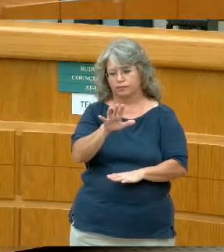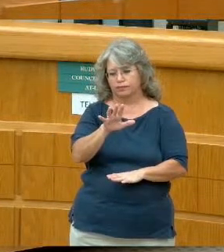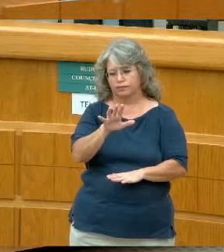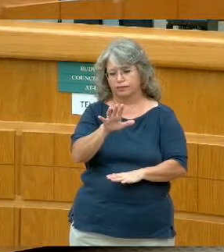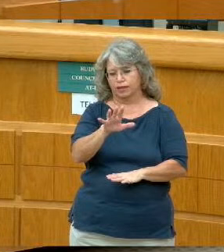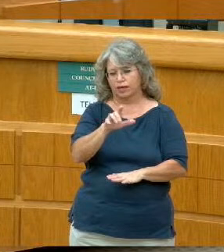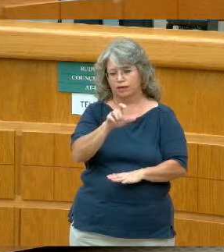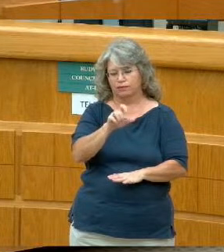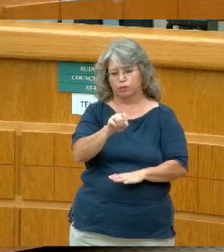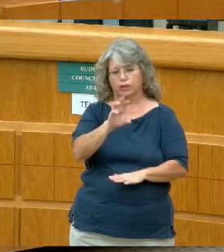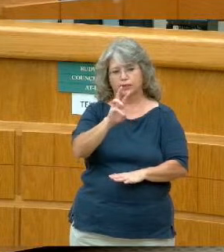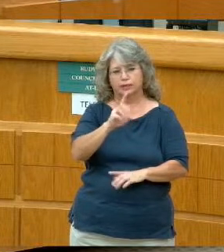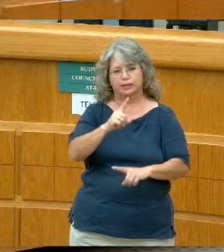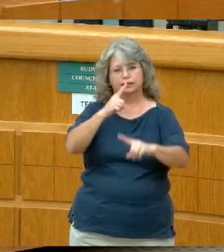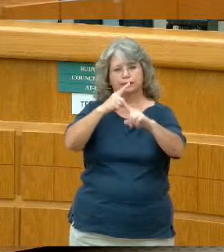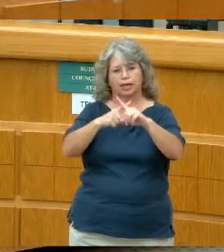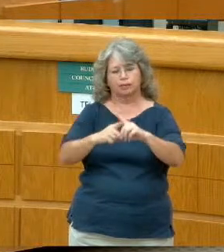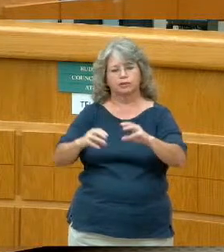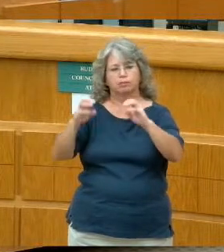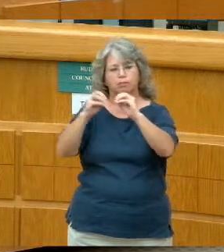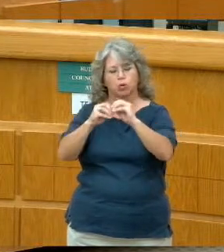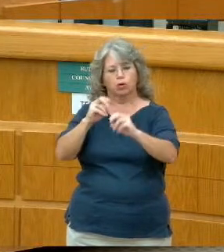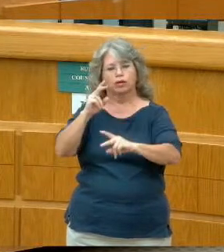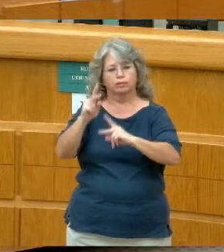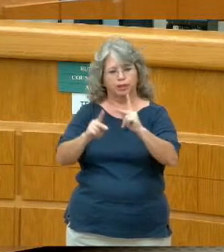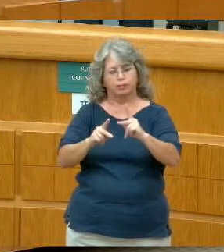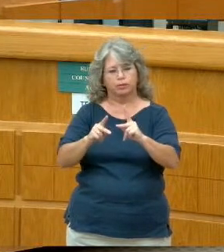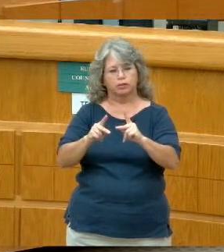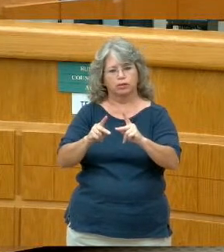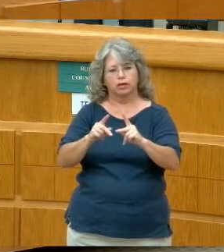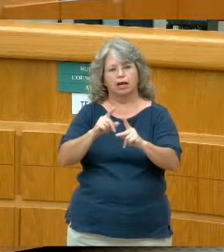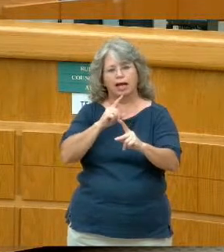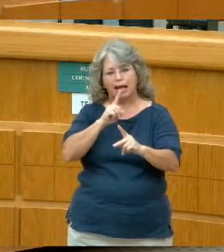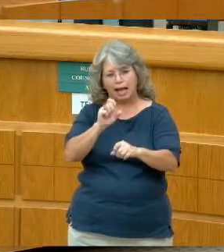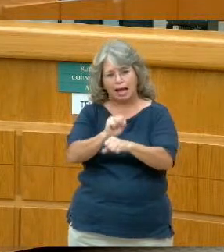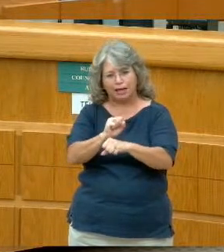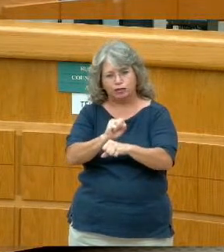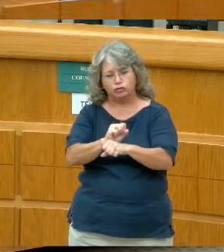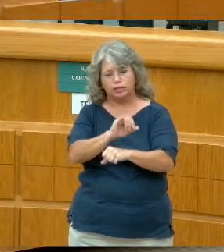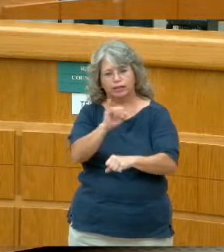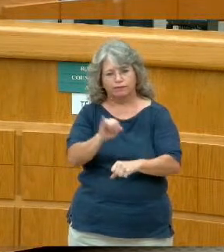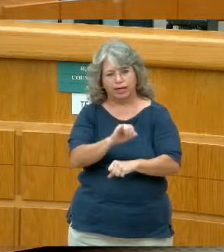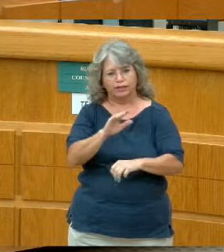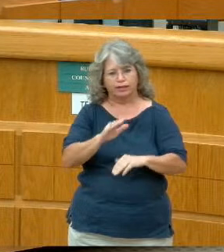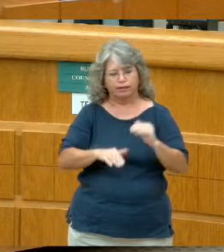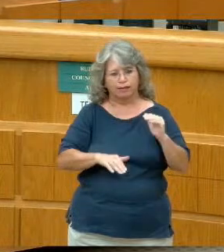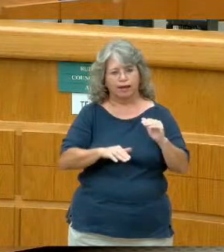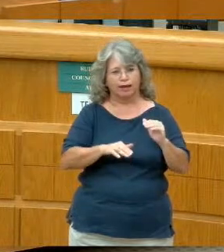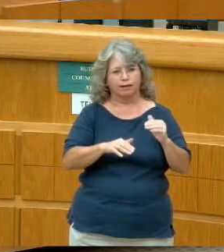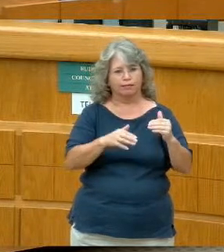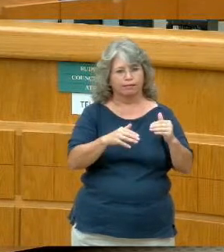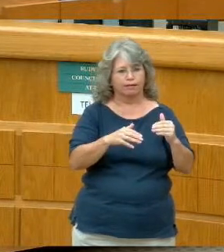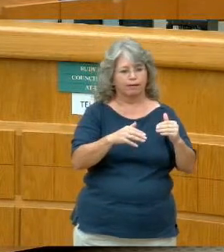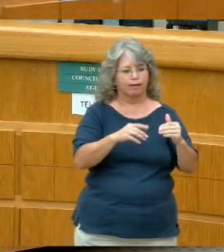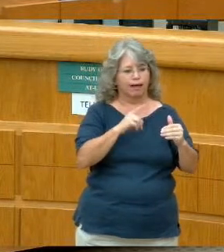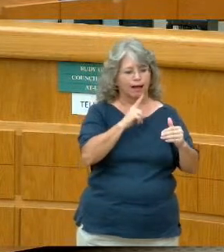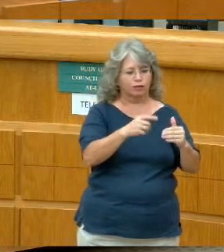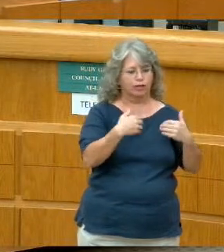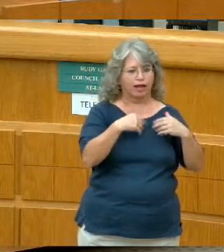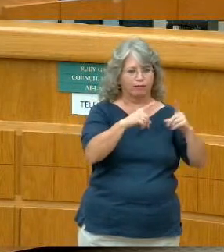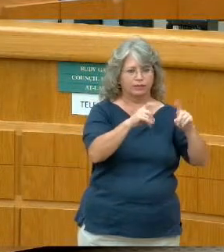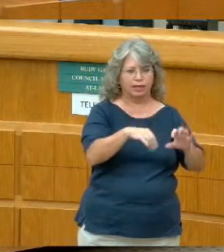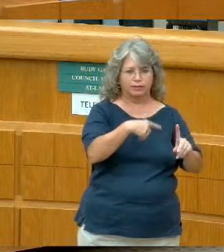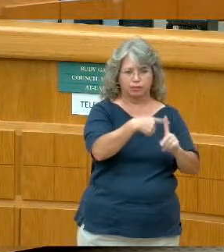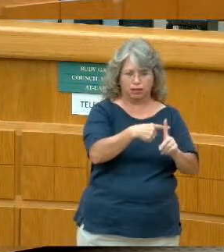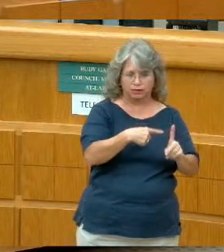there's a 5.6x more people that are infected than test positive. And so between